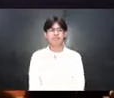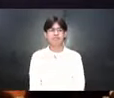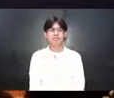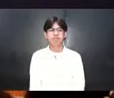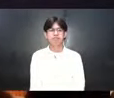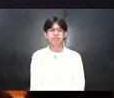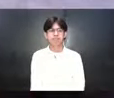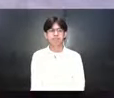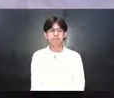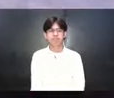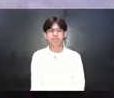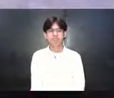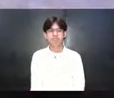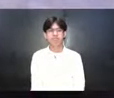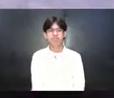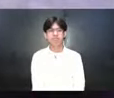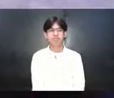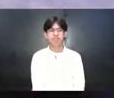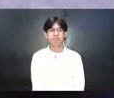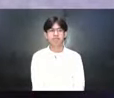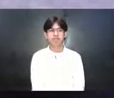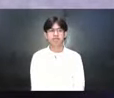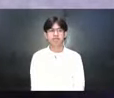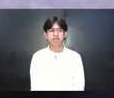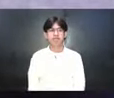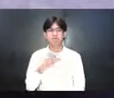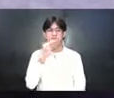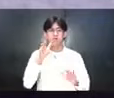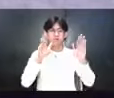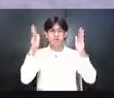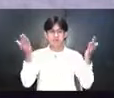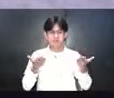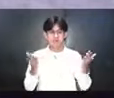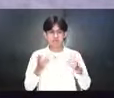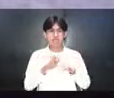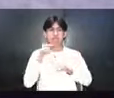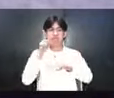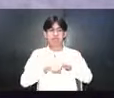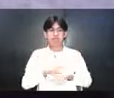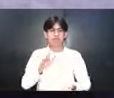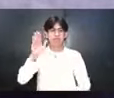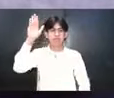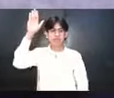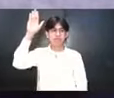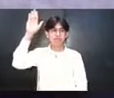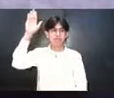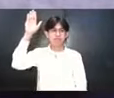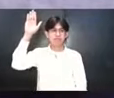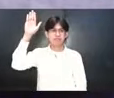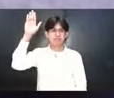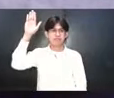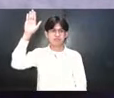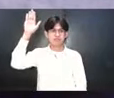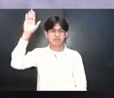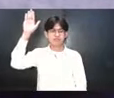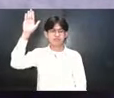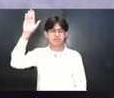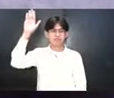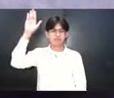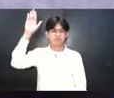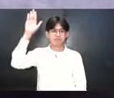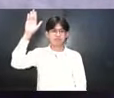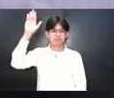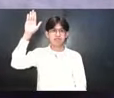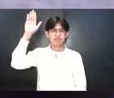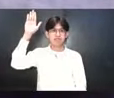May we see a raise of hands kung sino po dito yung mga first-time attendees natin. Or ayan, let's